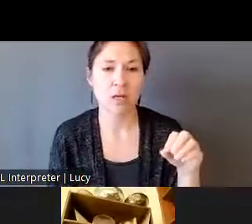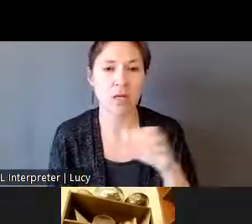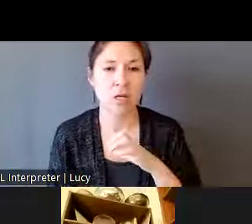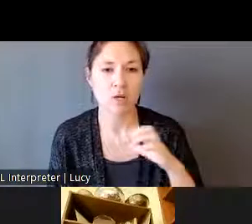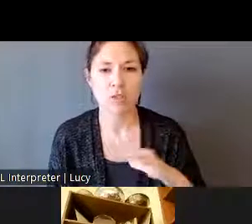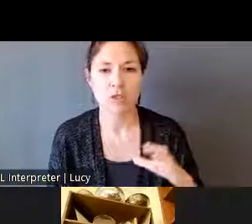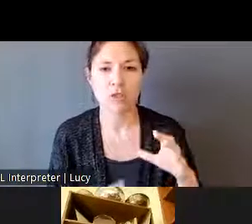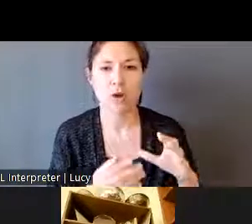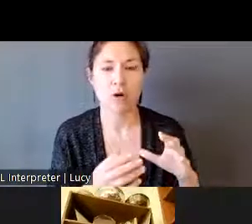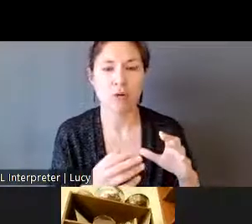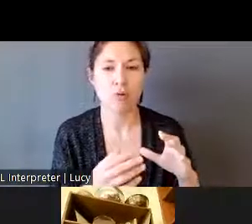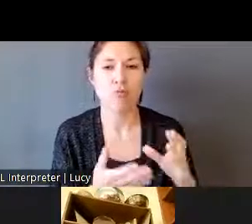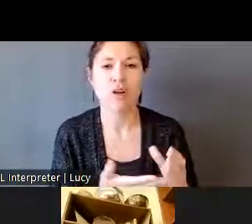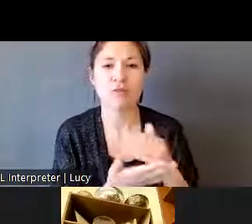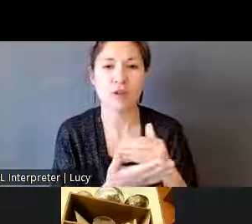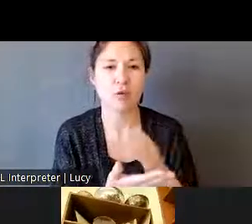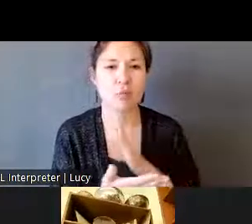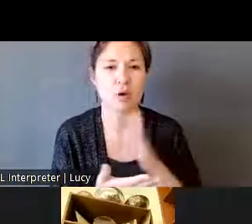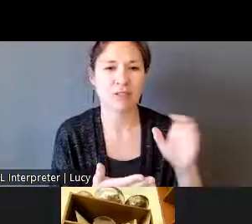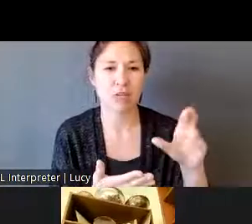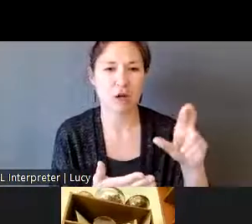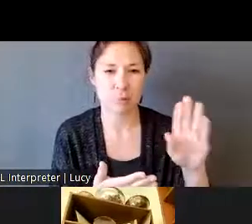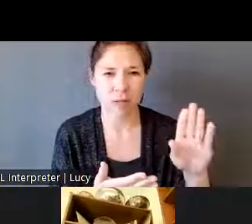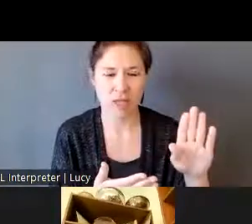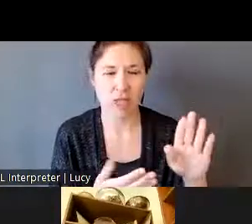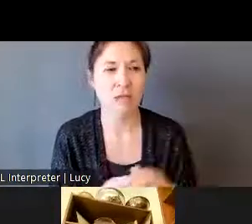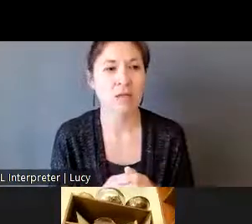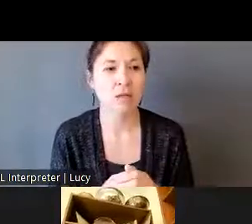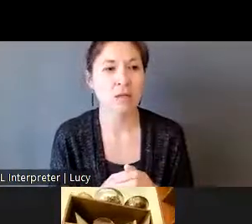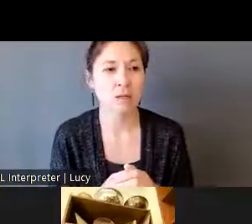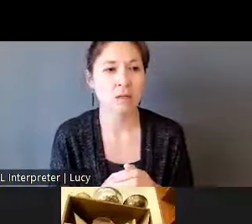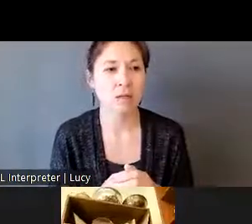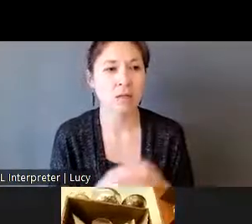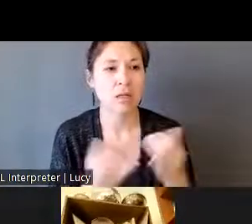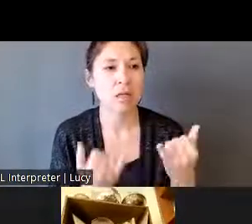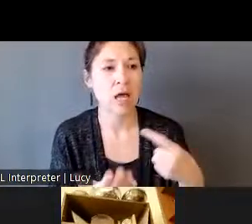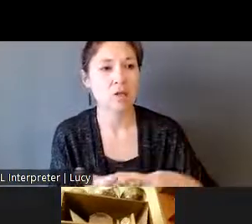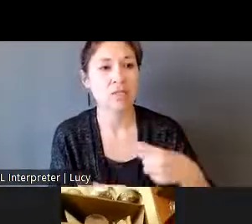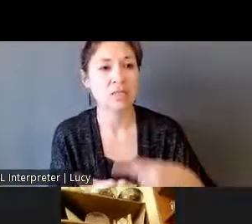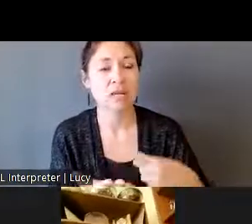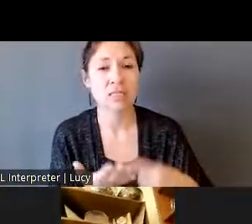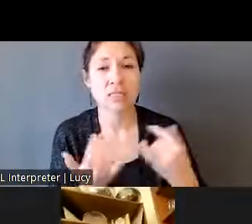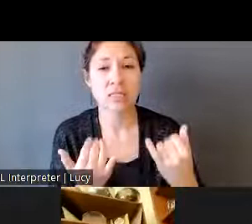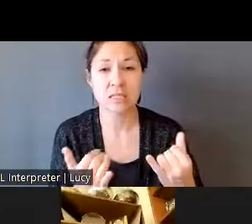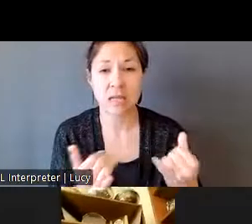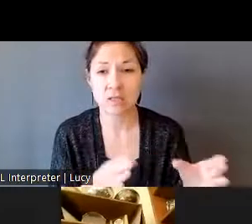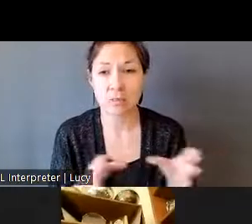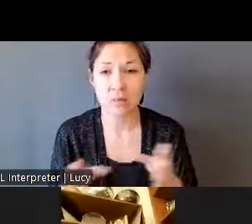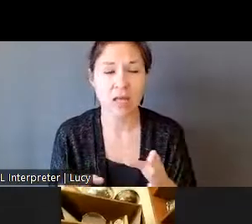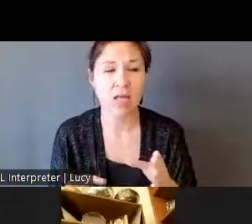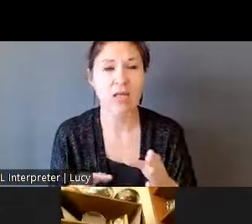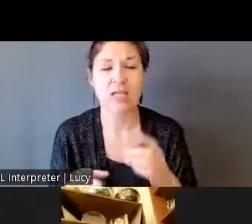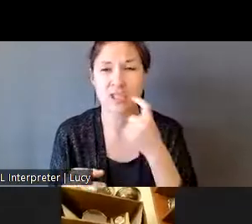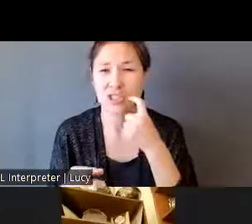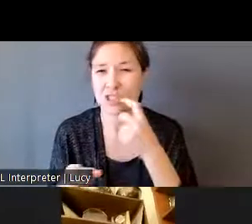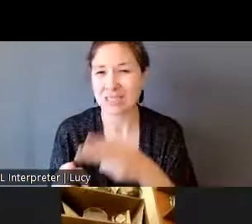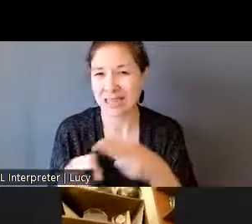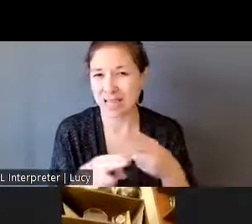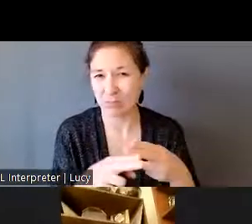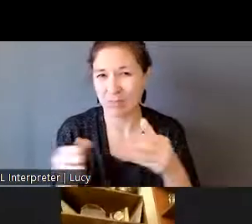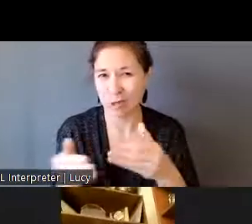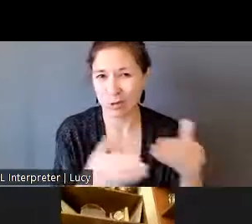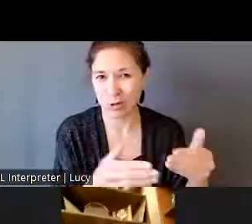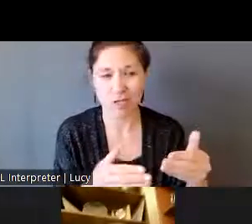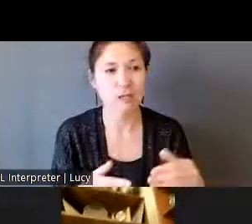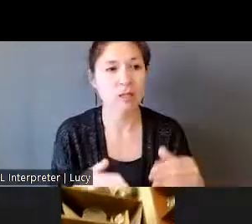I want to jump right into is going over what today's agenda looks like. We will do an introduction, which I just did, the approval of our April